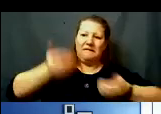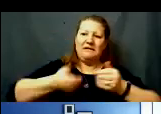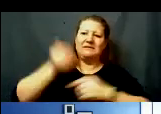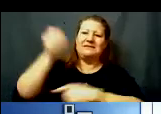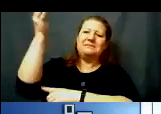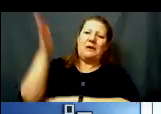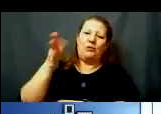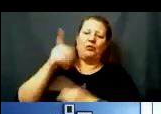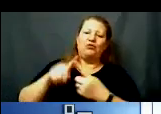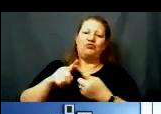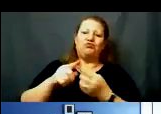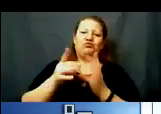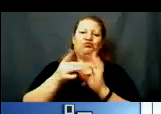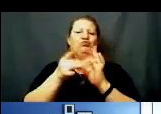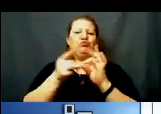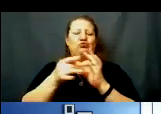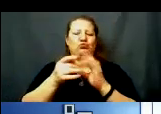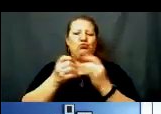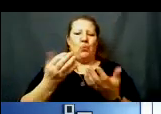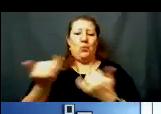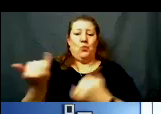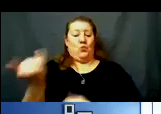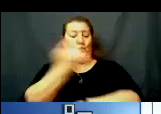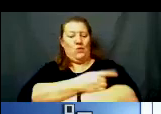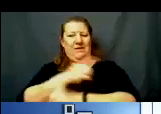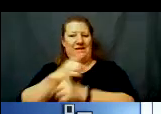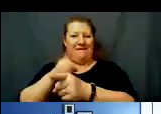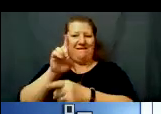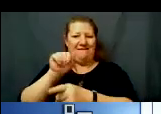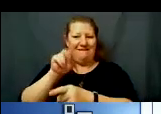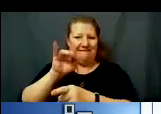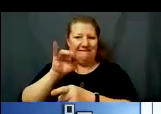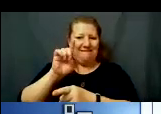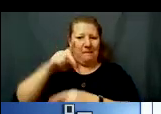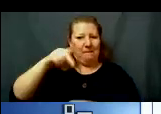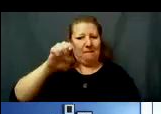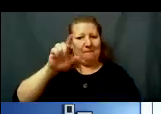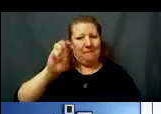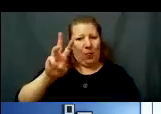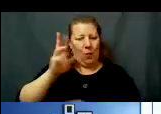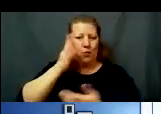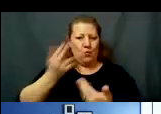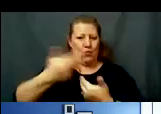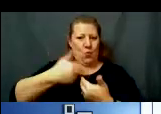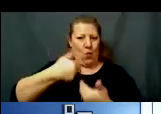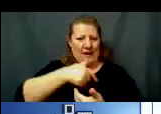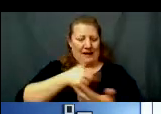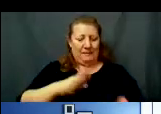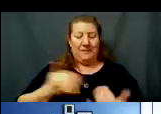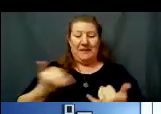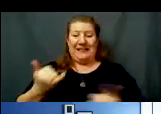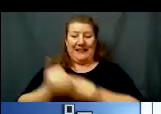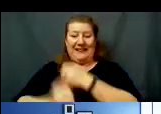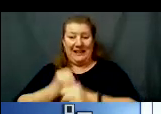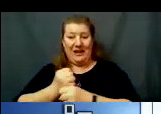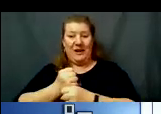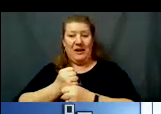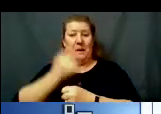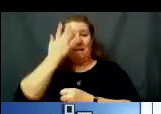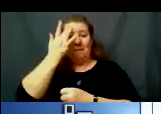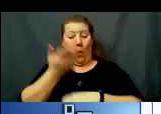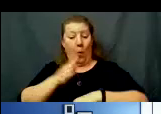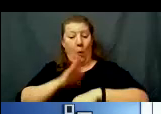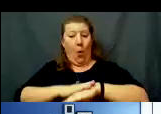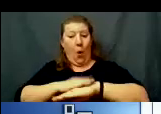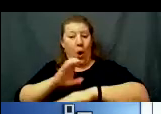to have Dr. David Pellow here this evening. This year, because we have the event online, we were